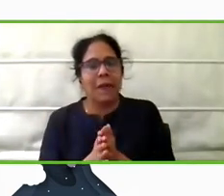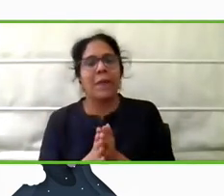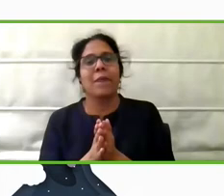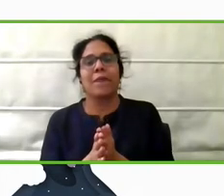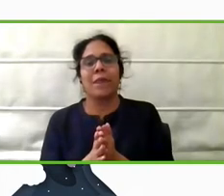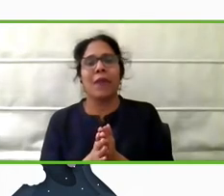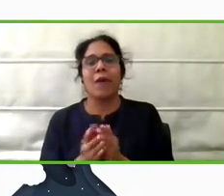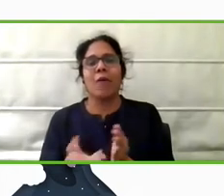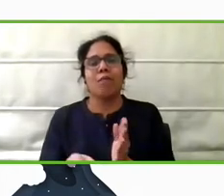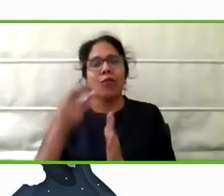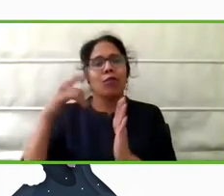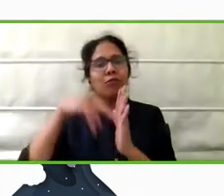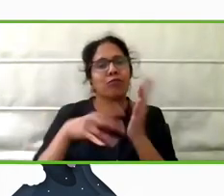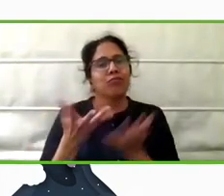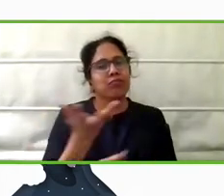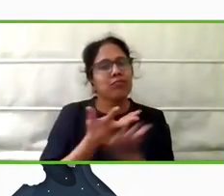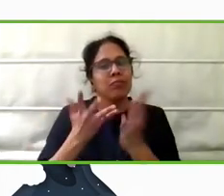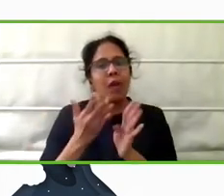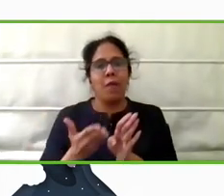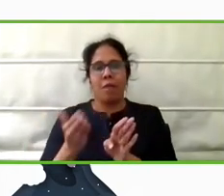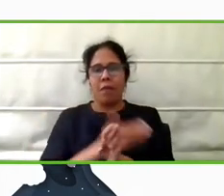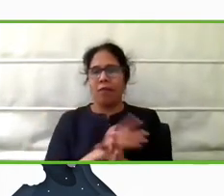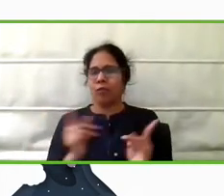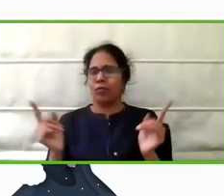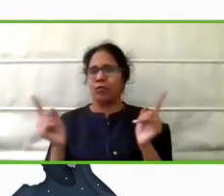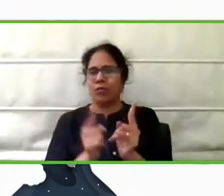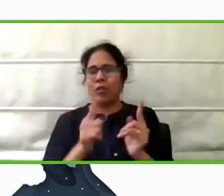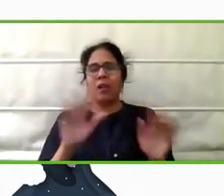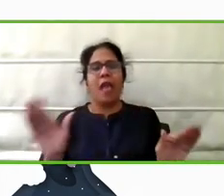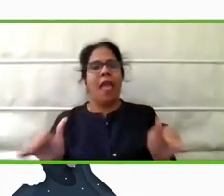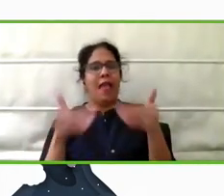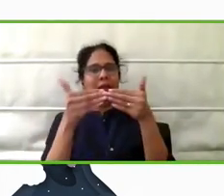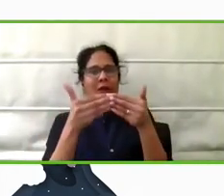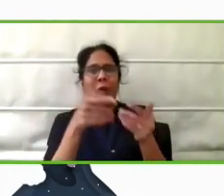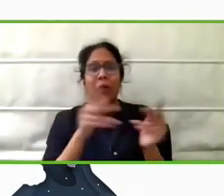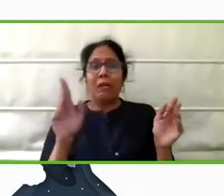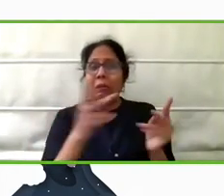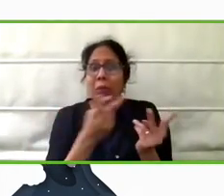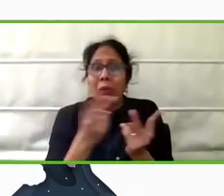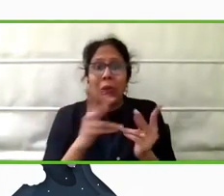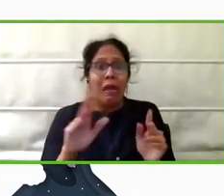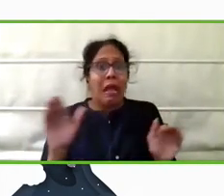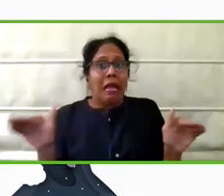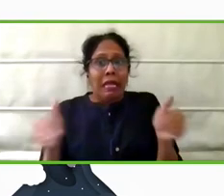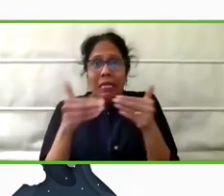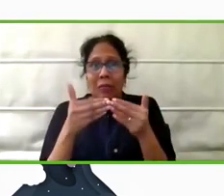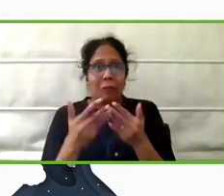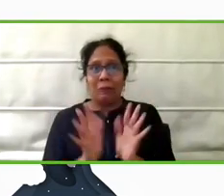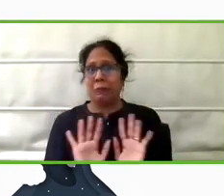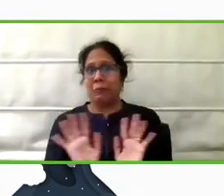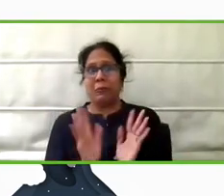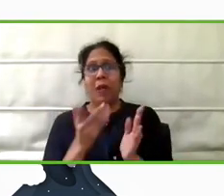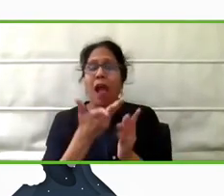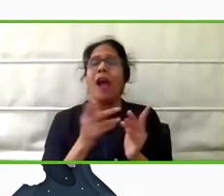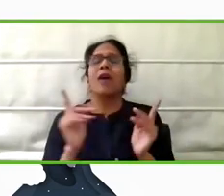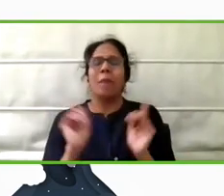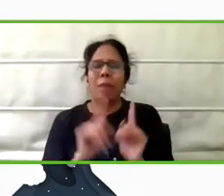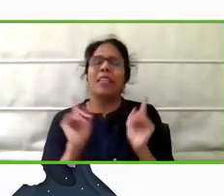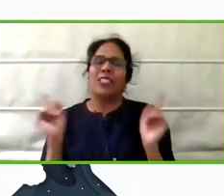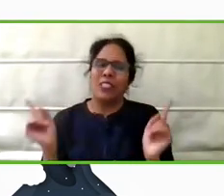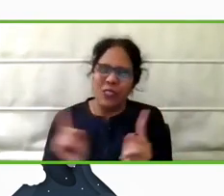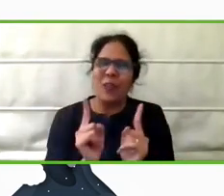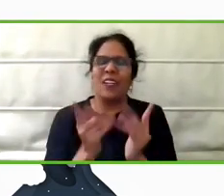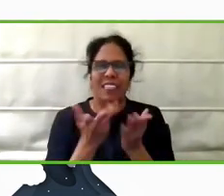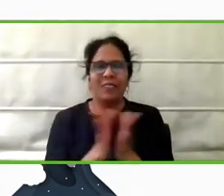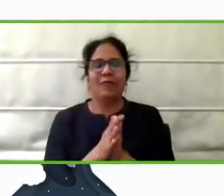more detailed conversation, a very brief introduction. Both of them don't need one, but I would still try to make it very brief for the